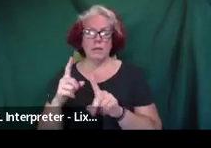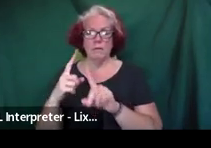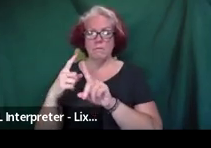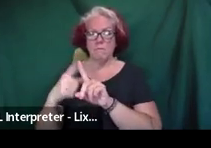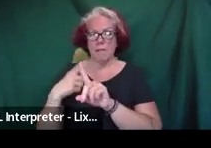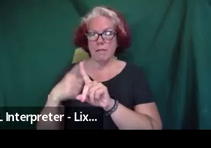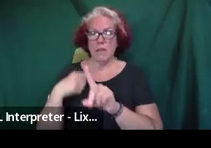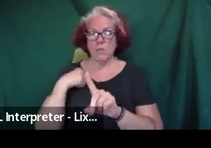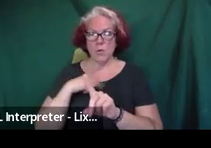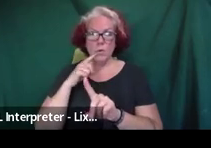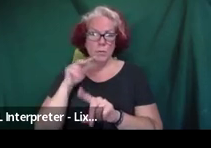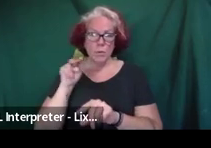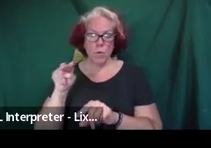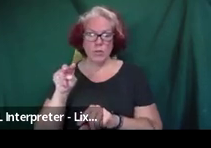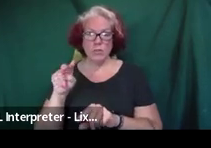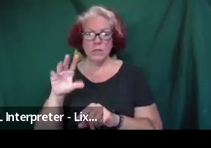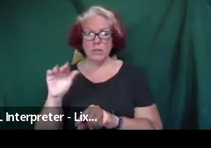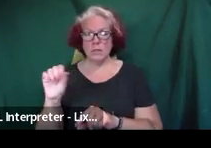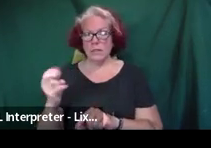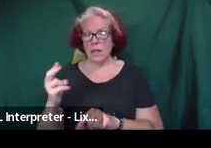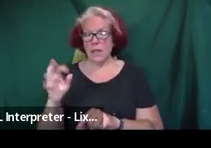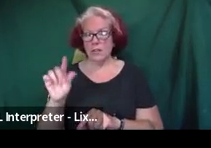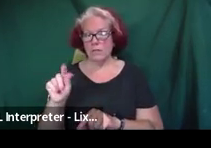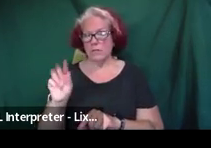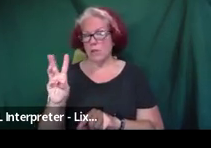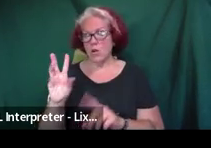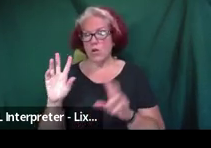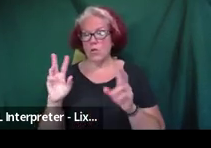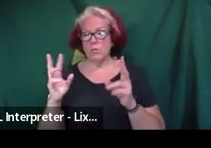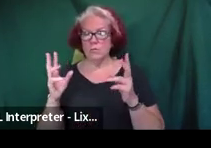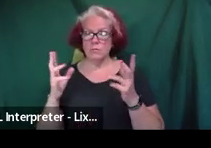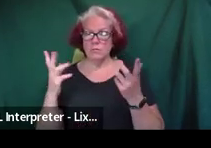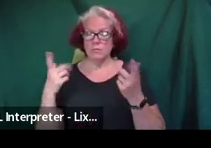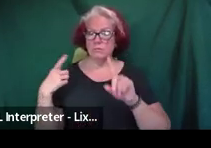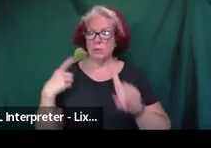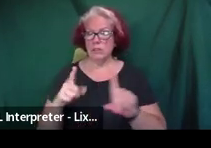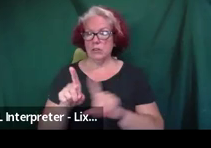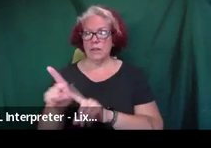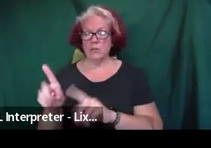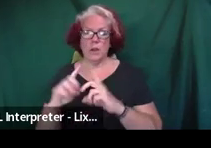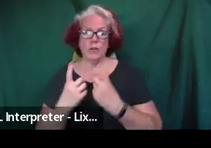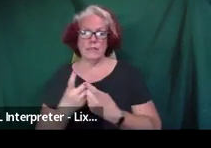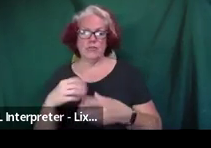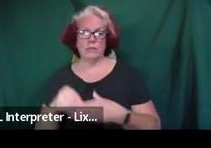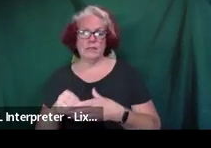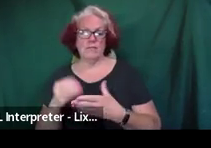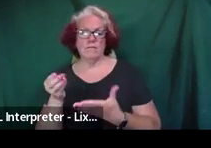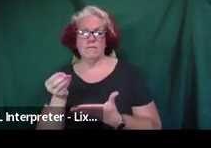We will be watching cash flow, particularly as we are a district in